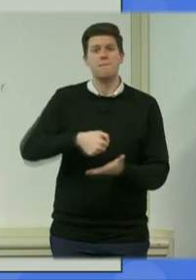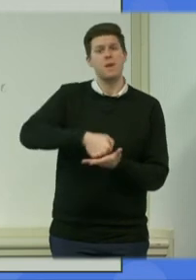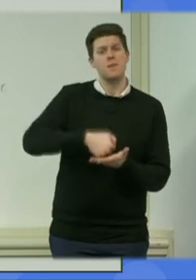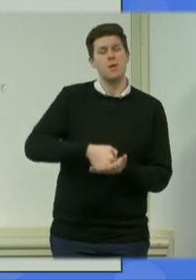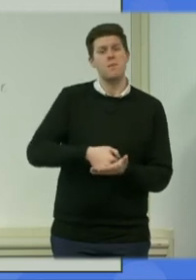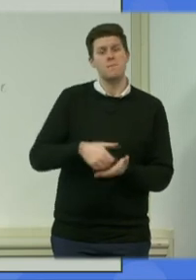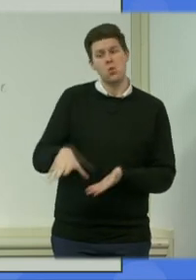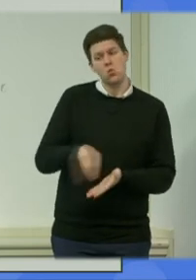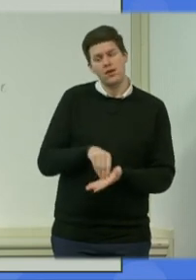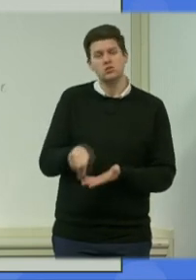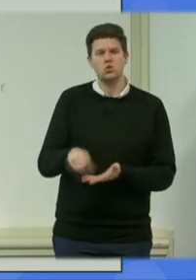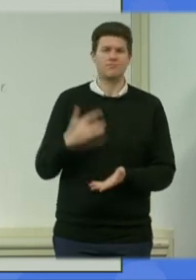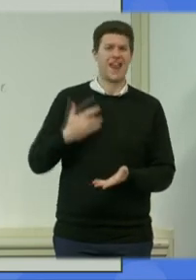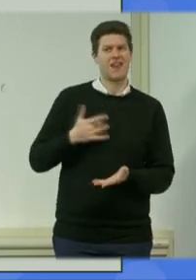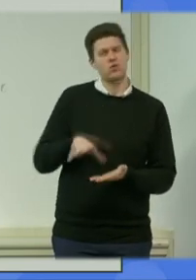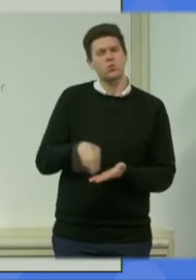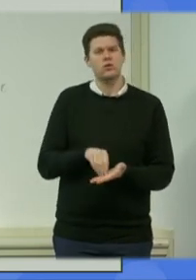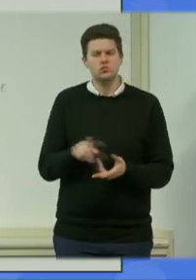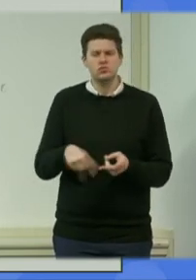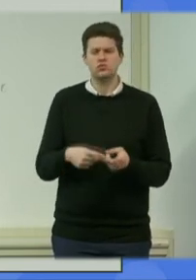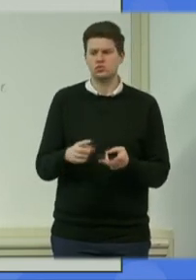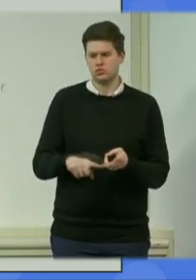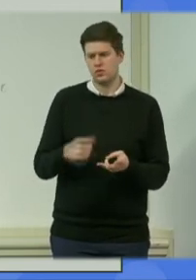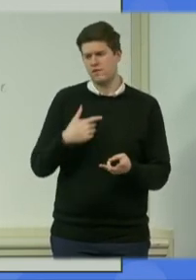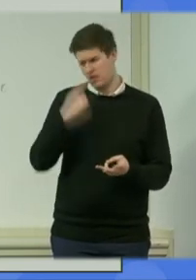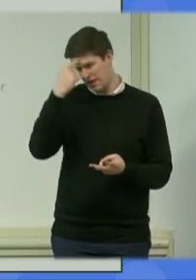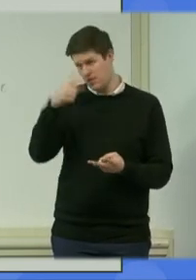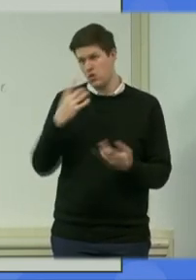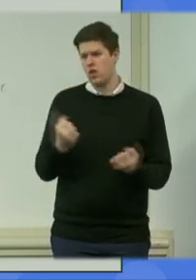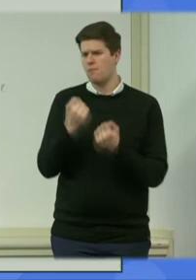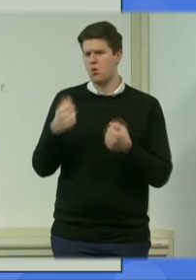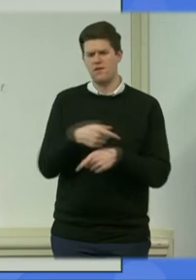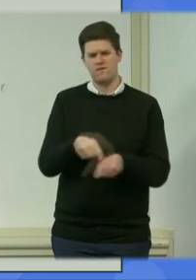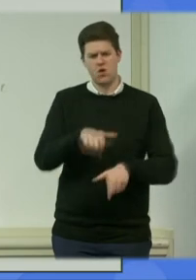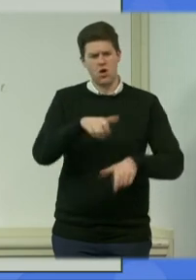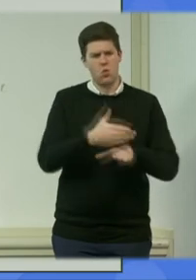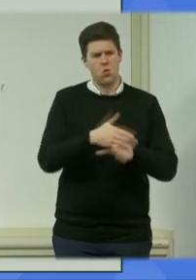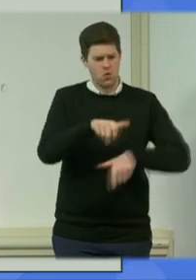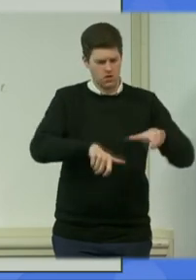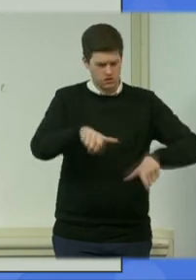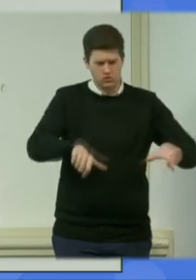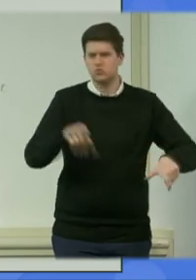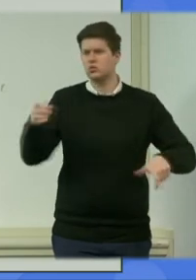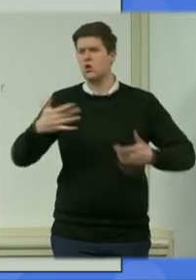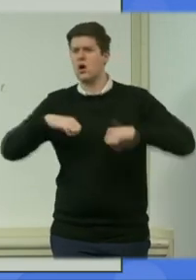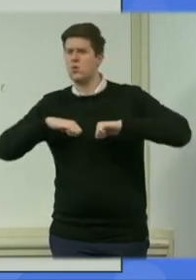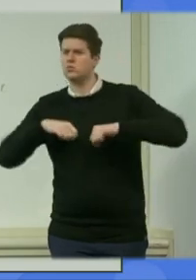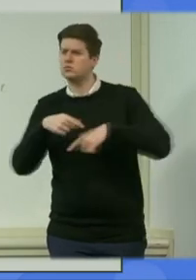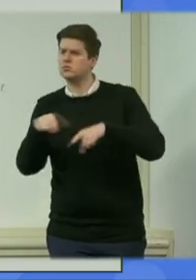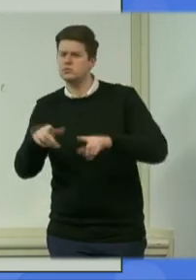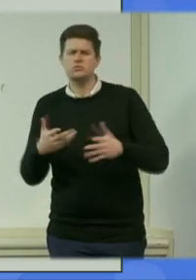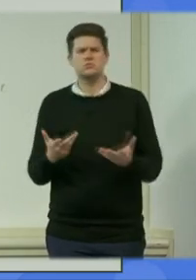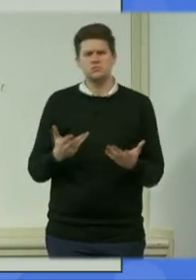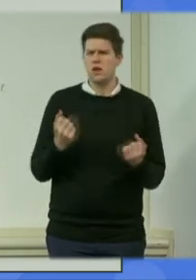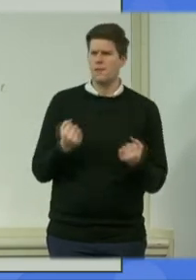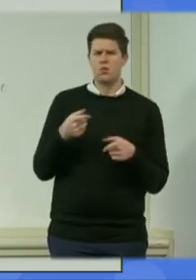at employment rights. You can look at the power that workers have versus owners have in the economy.